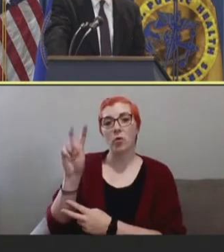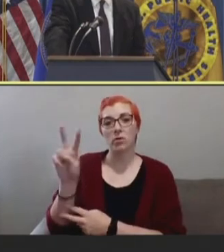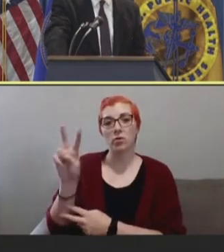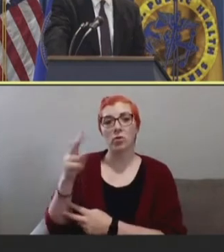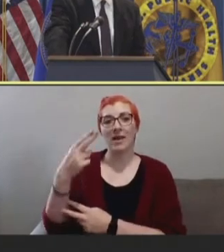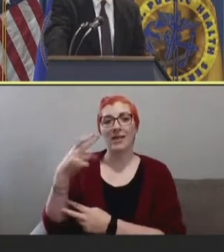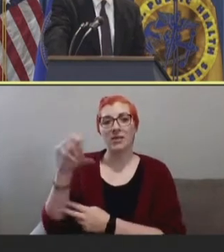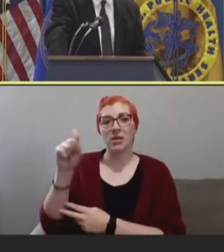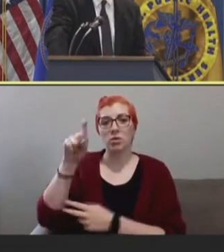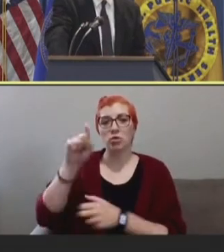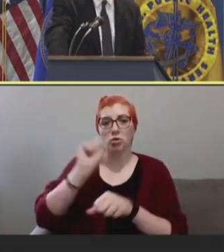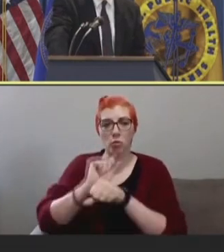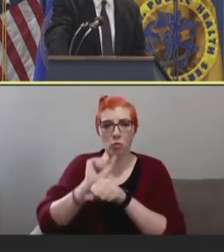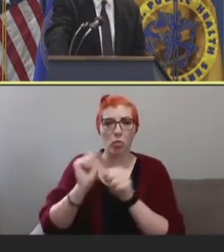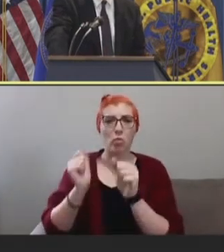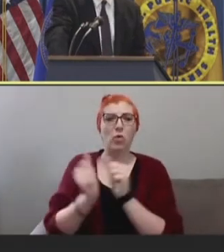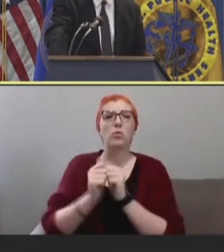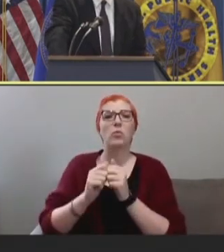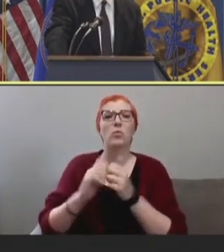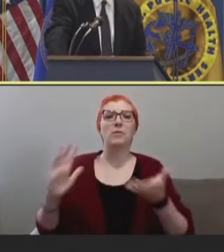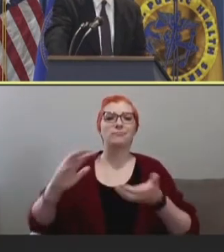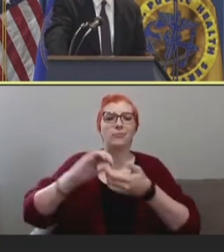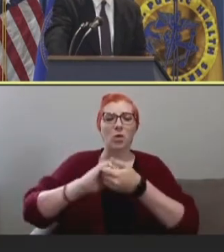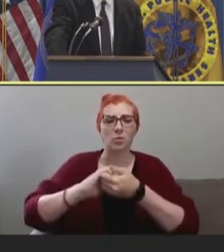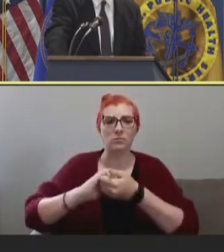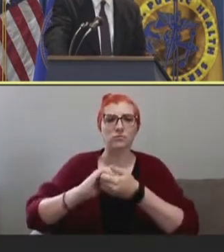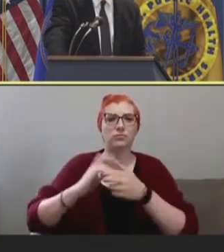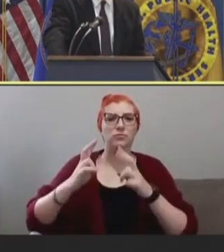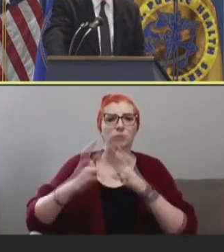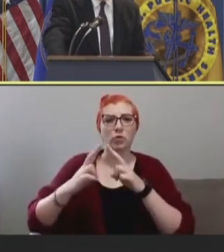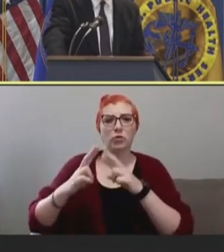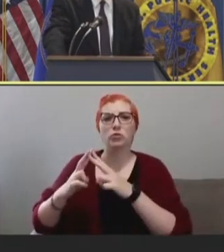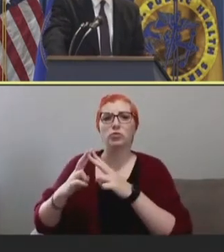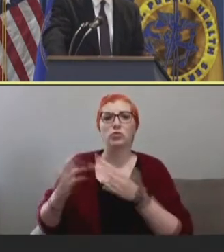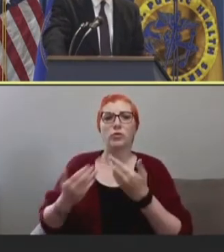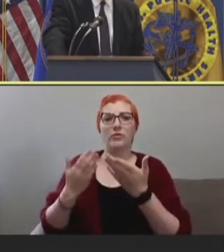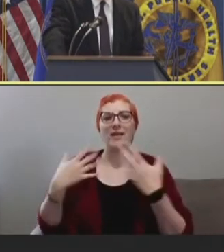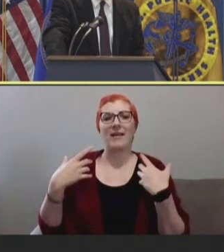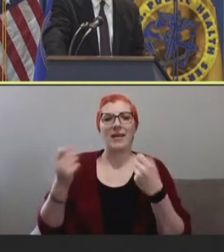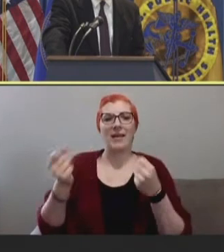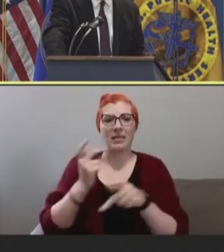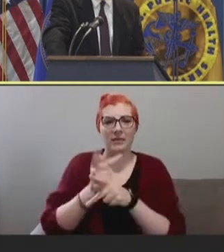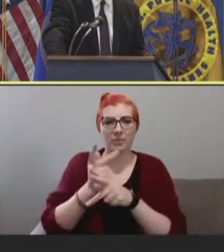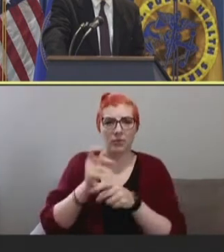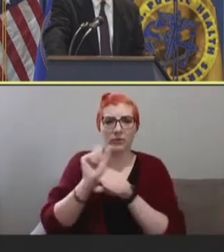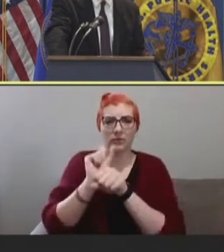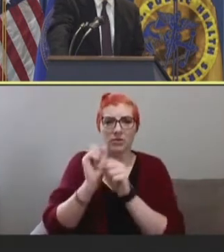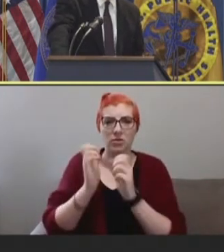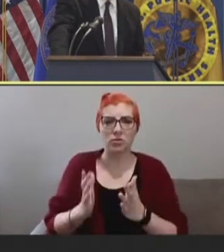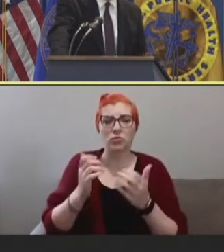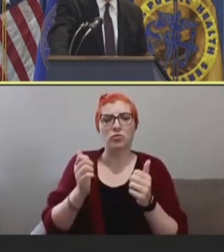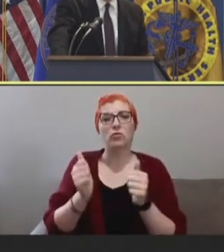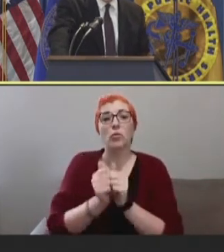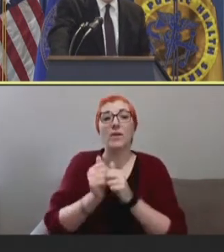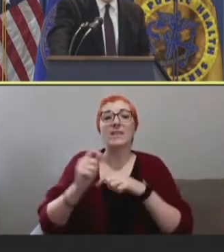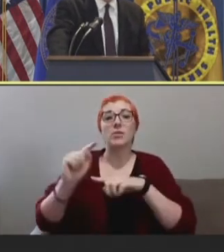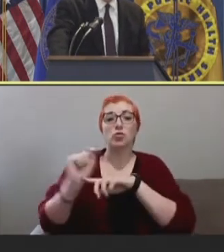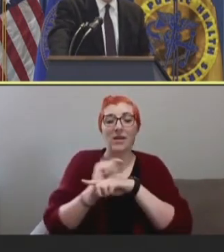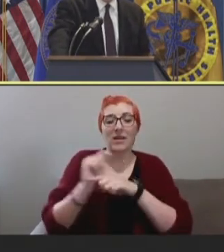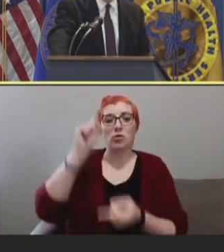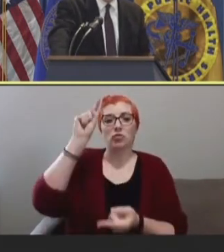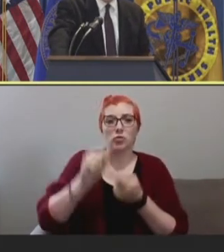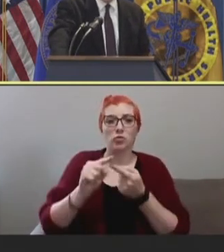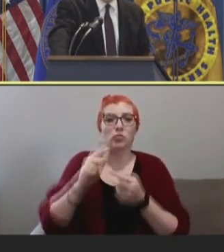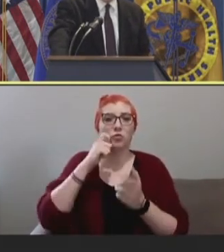work with partners to provide healthcare professionals with training to recognize and reduce racism and discrimination, and